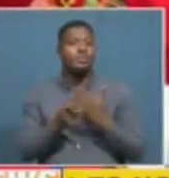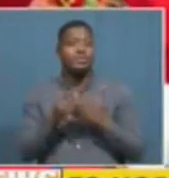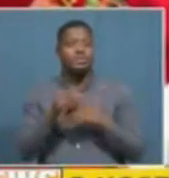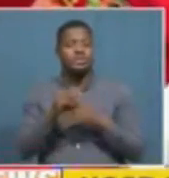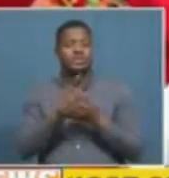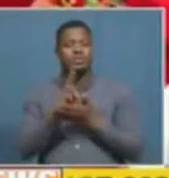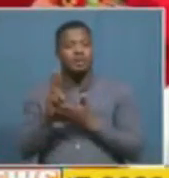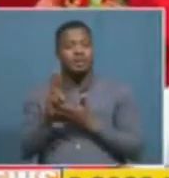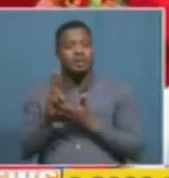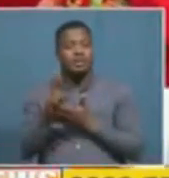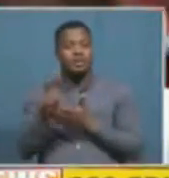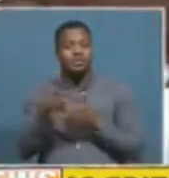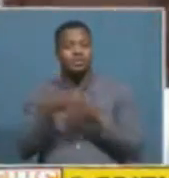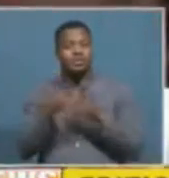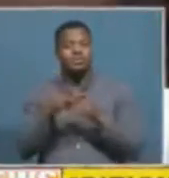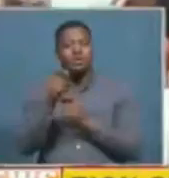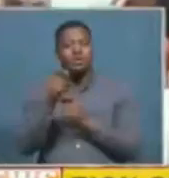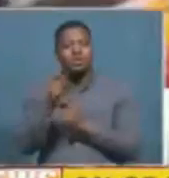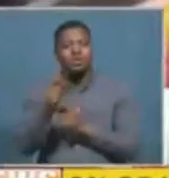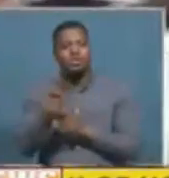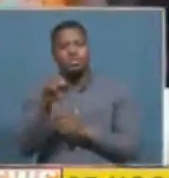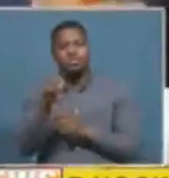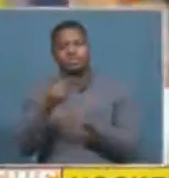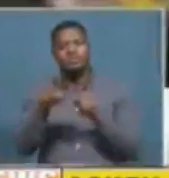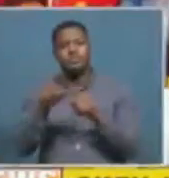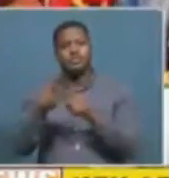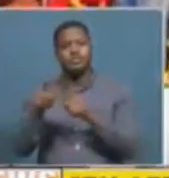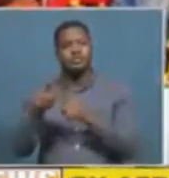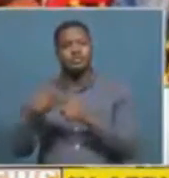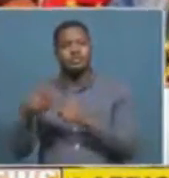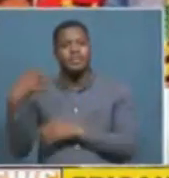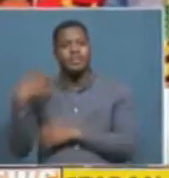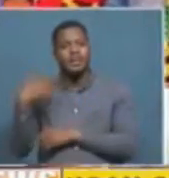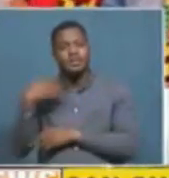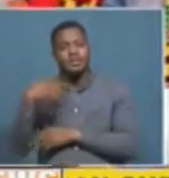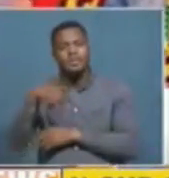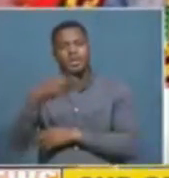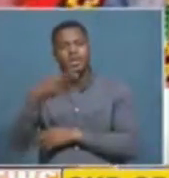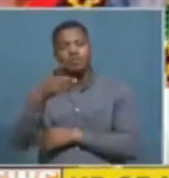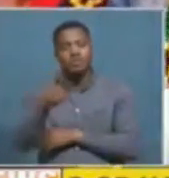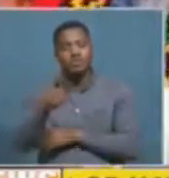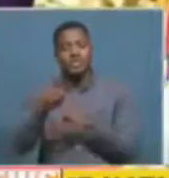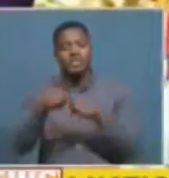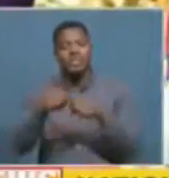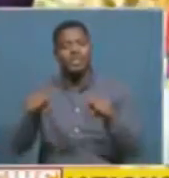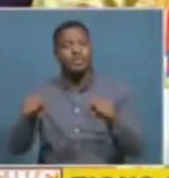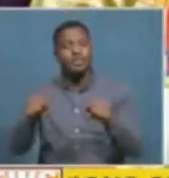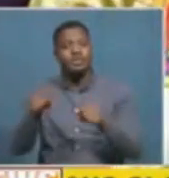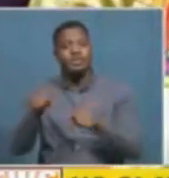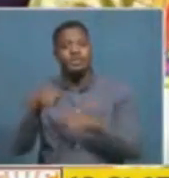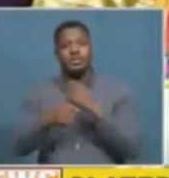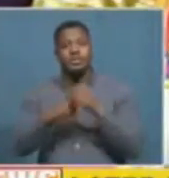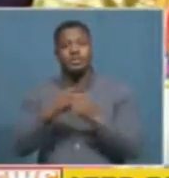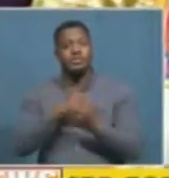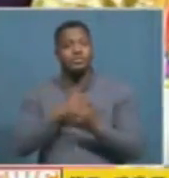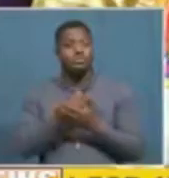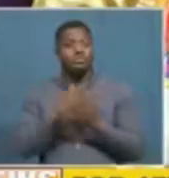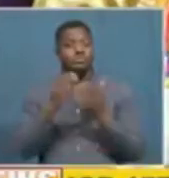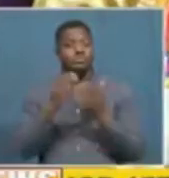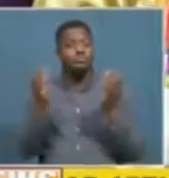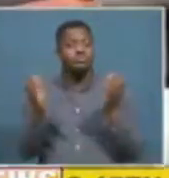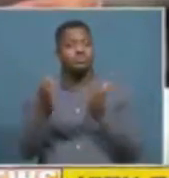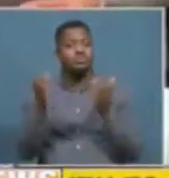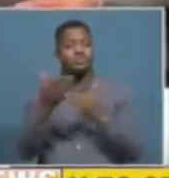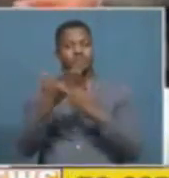university, leading to the award of various master's and PhD degrees. This year's graduation ceremony has been